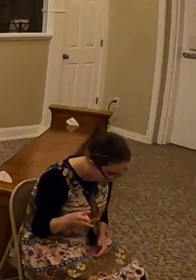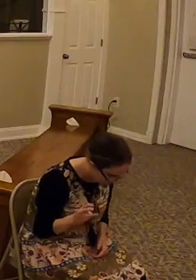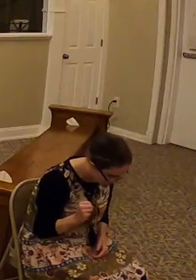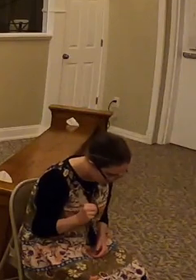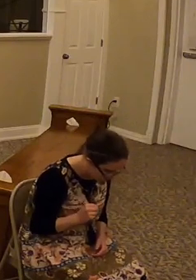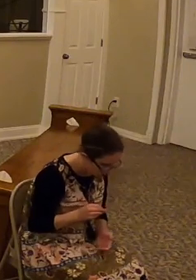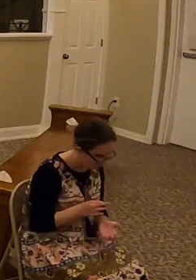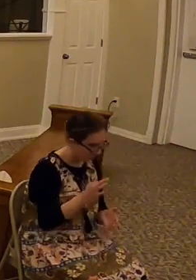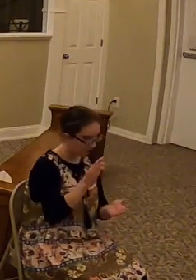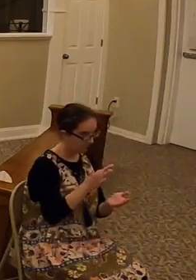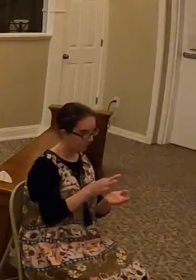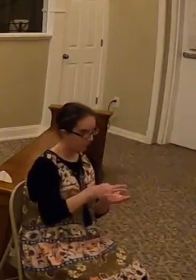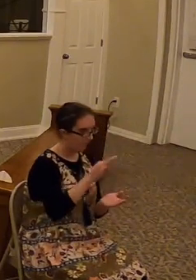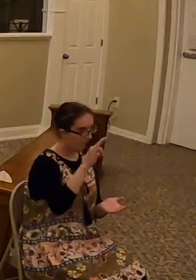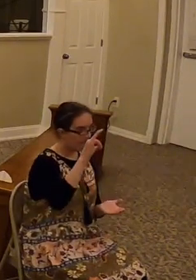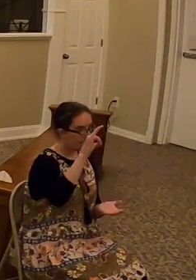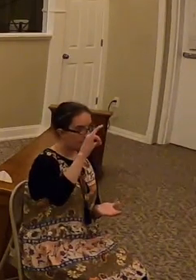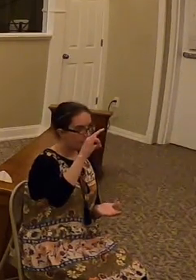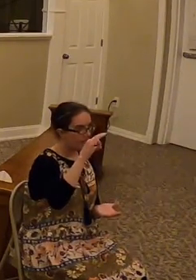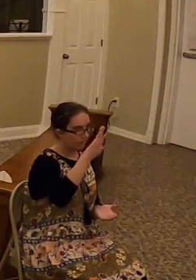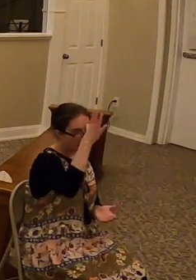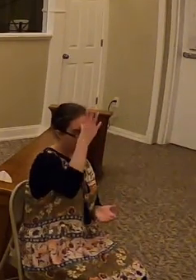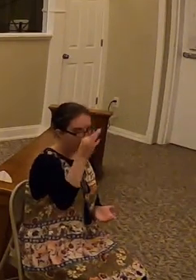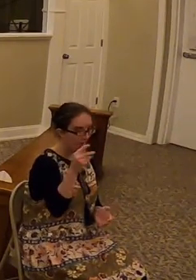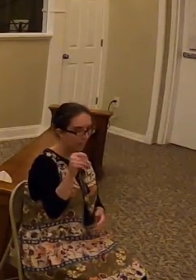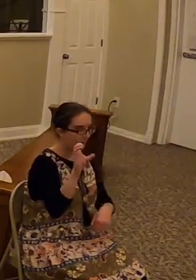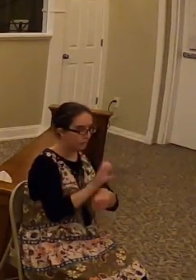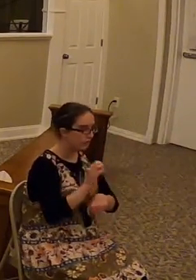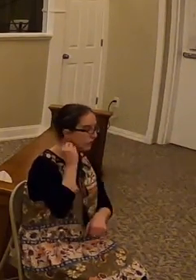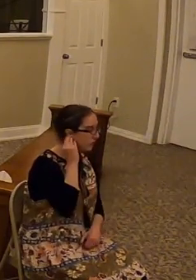were the founding fathers of the church.